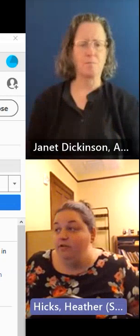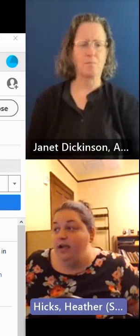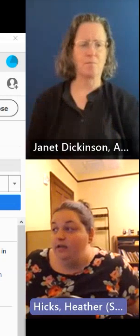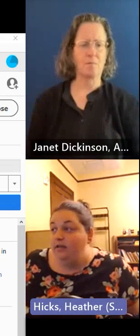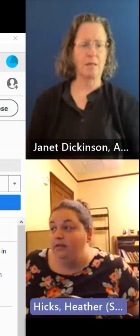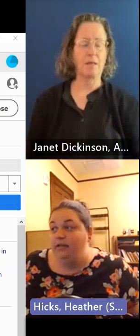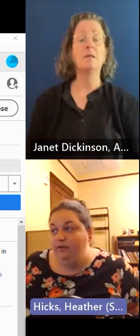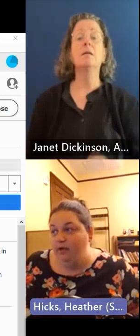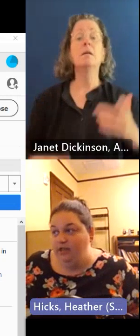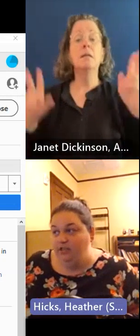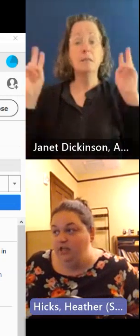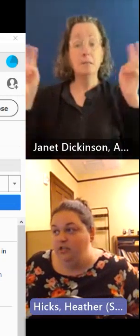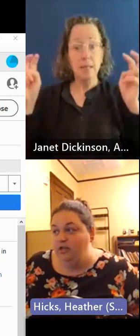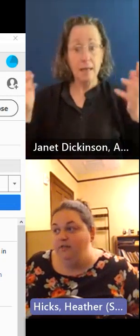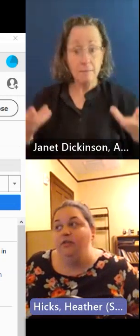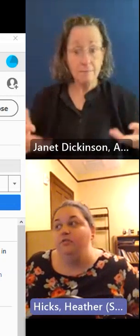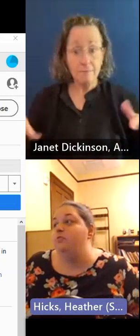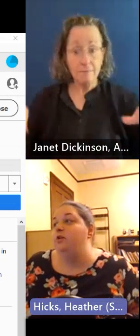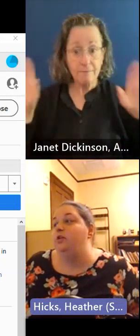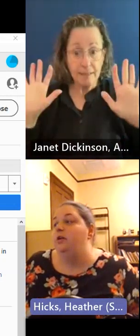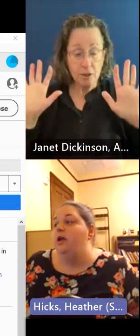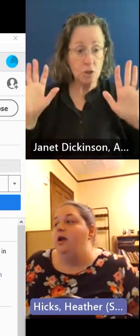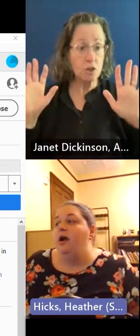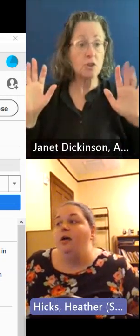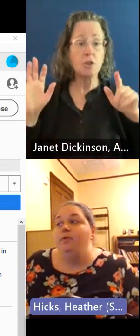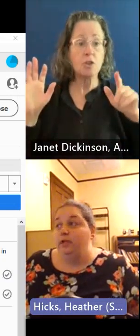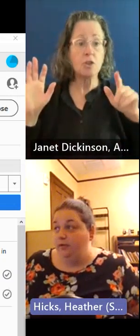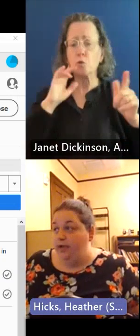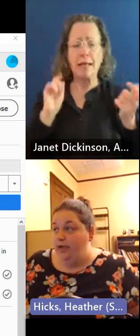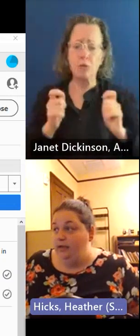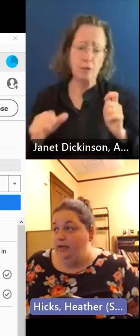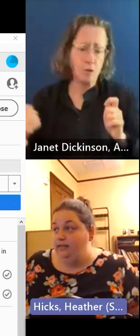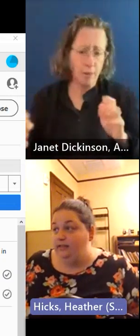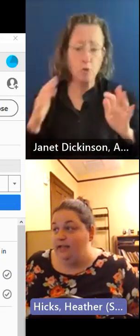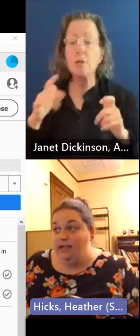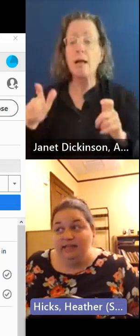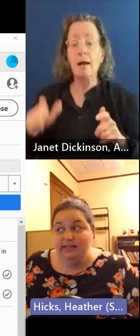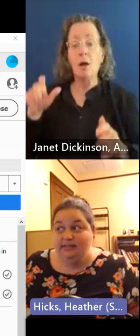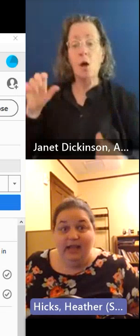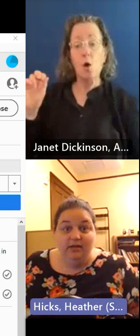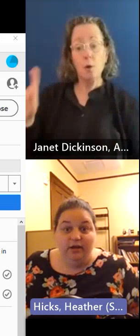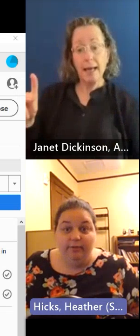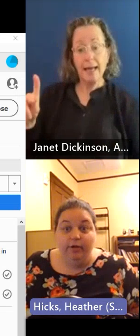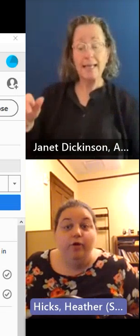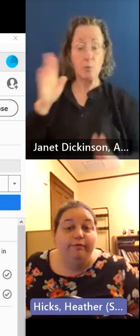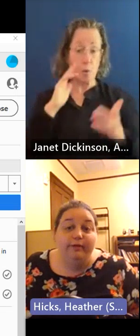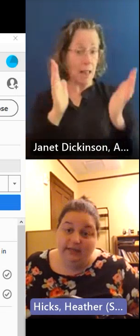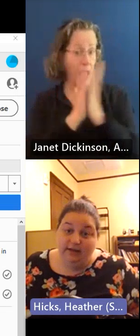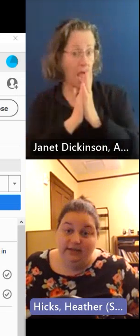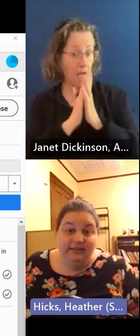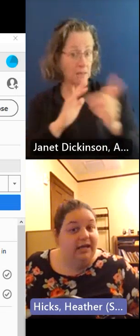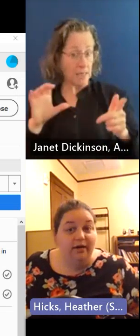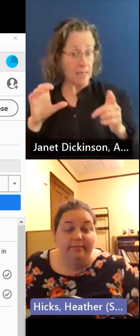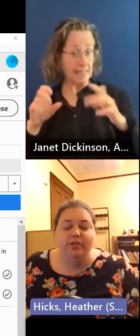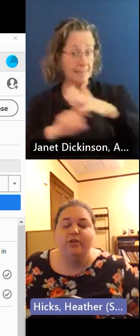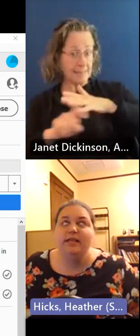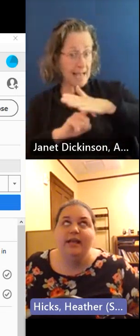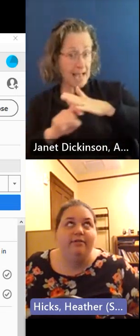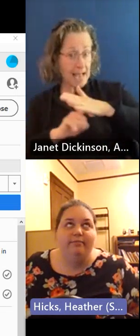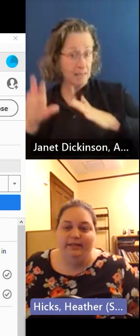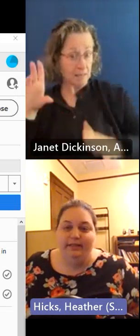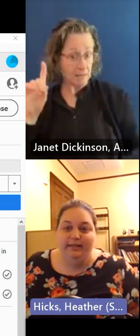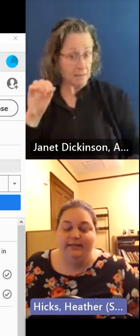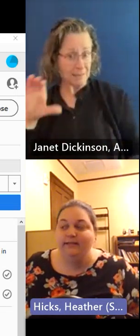Once you have your title, and if you wanted to change any of the others, you could. You click OK, and it's going to say, is this a scan document? Hopefully not. Scan documents